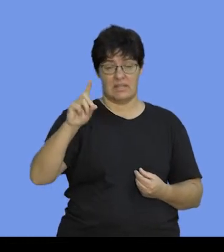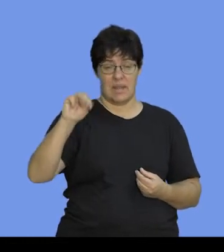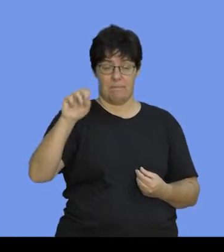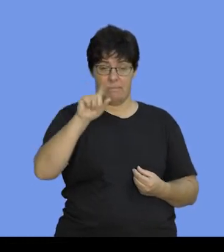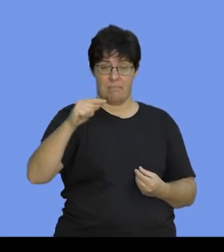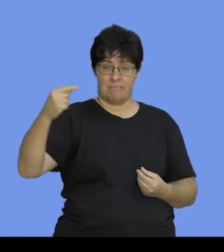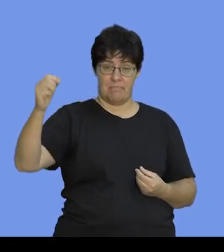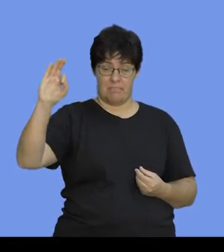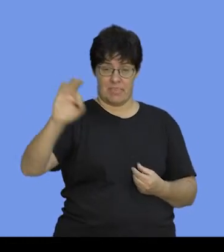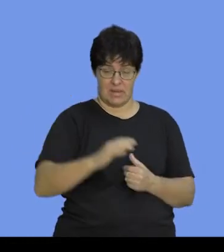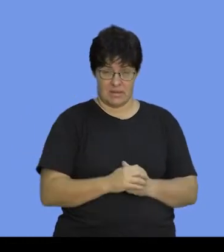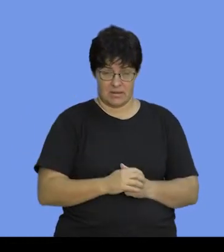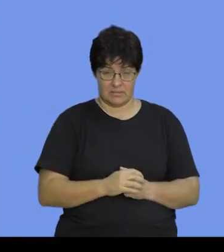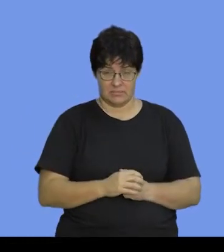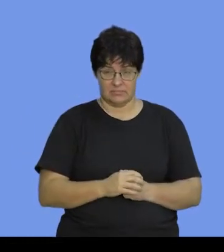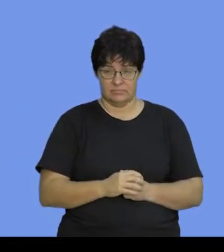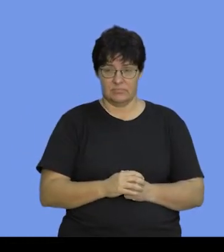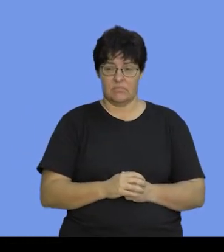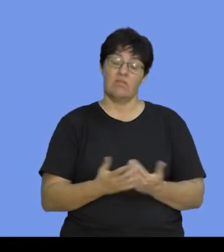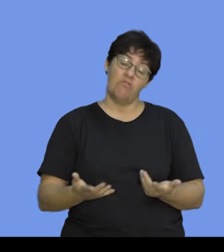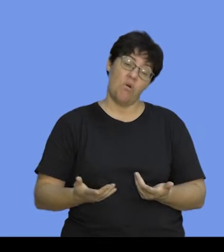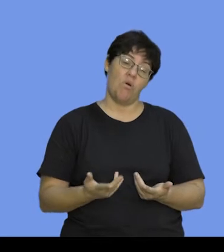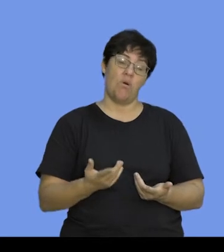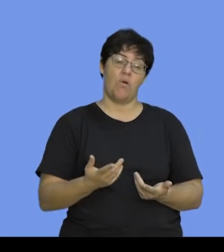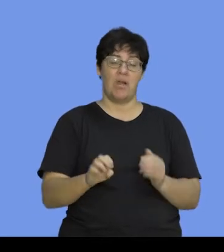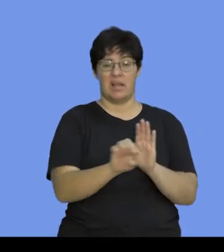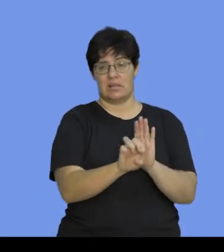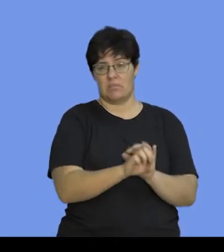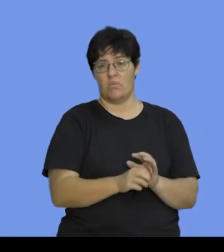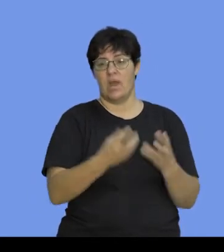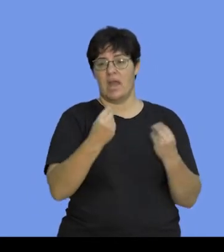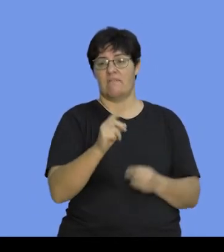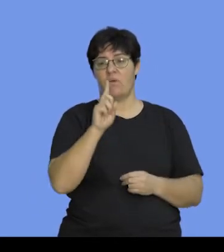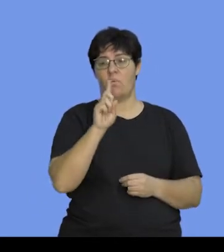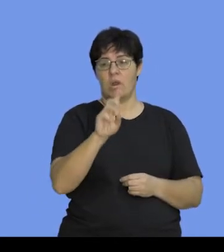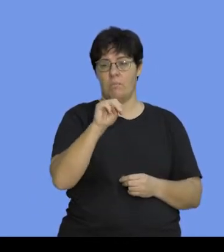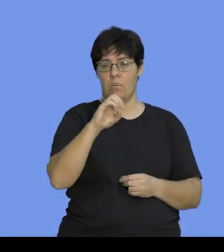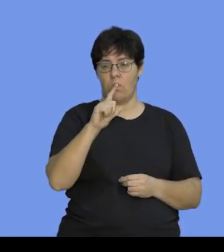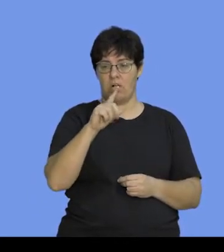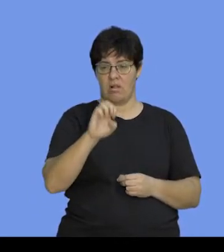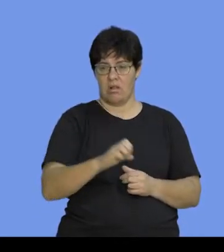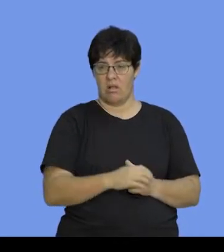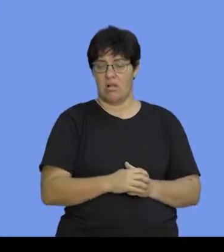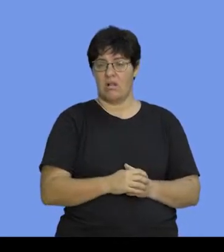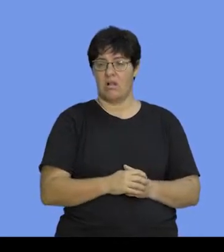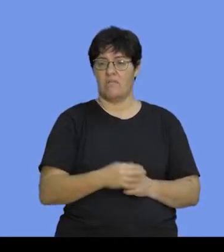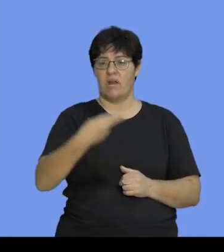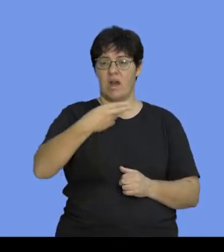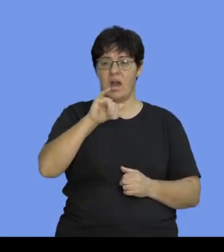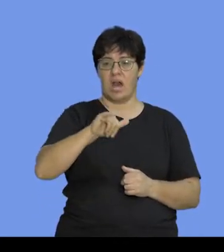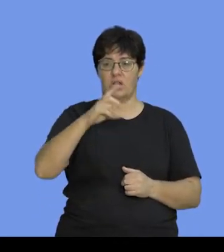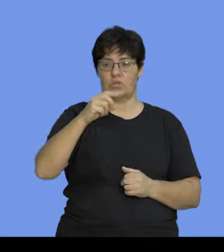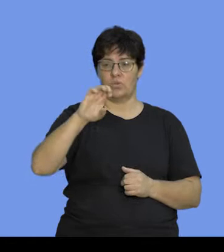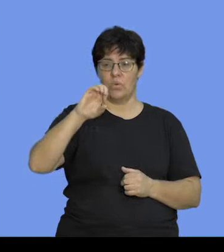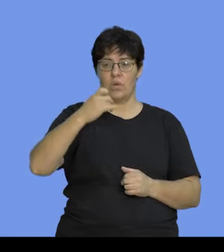Now, let's break this down. Okay, let's say for argument's sake, we've got 1 mole of hydrochloric acid, okay, in 1 cubic